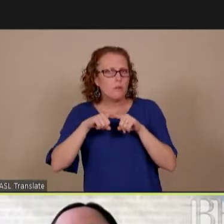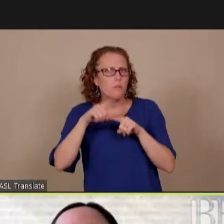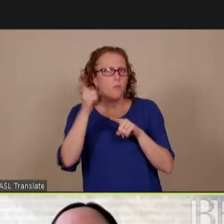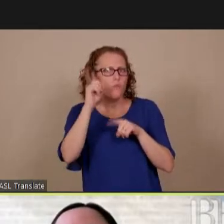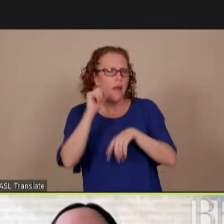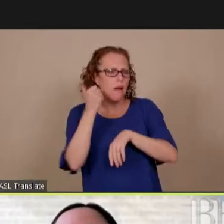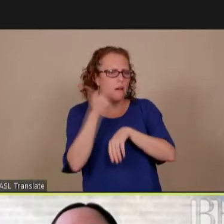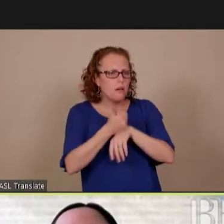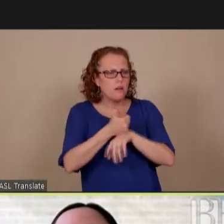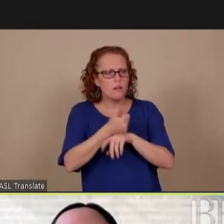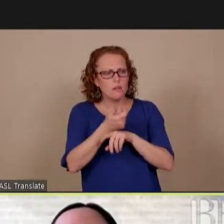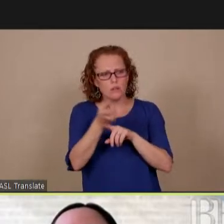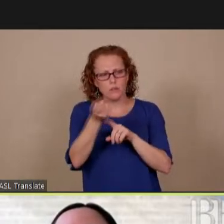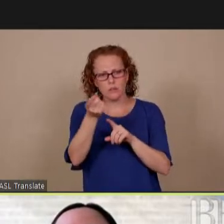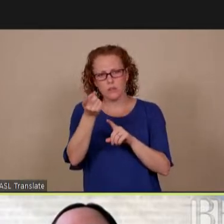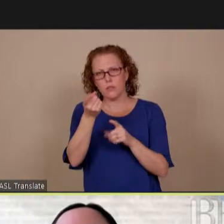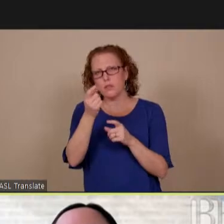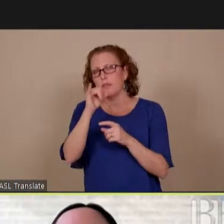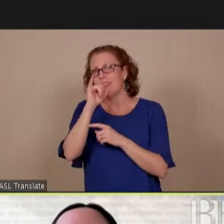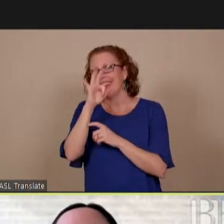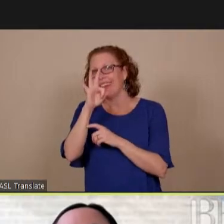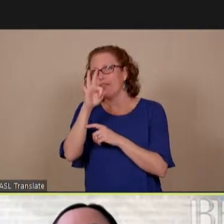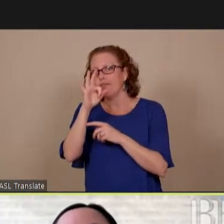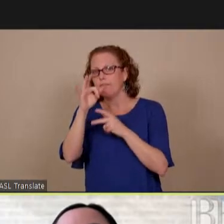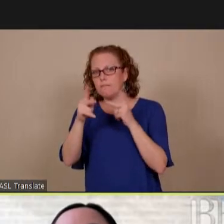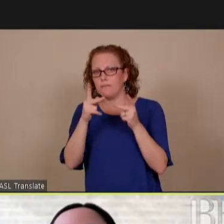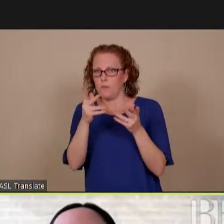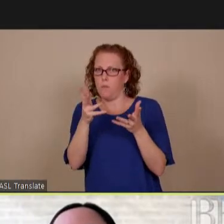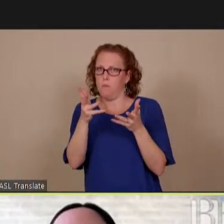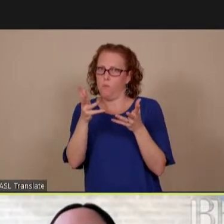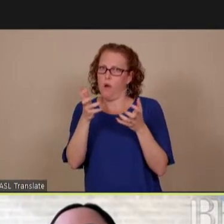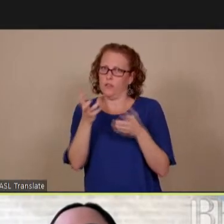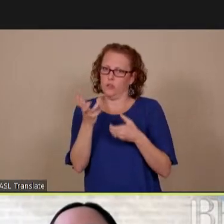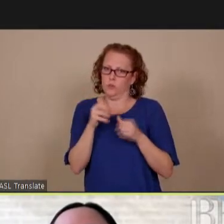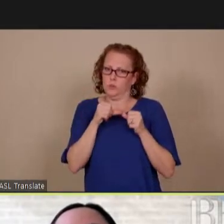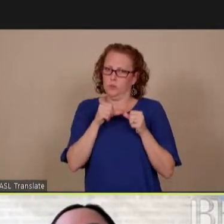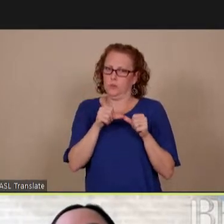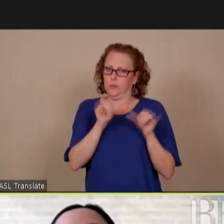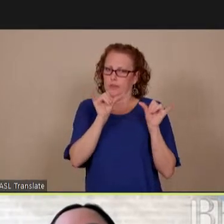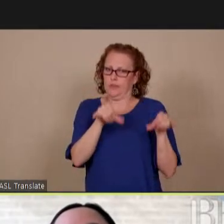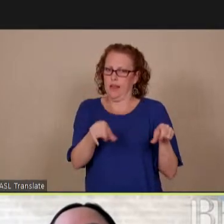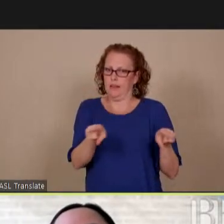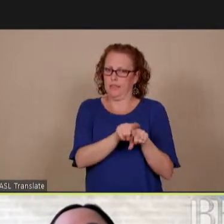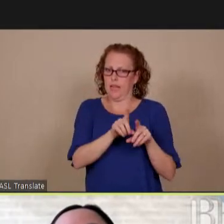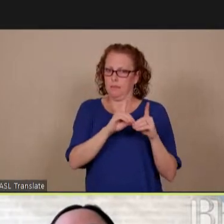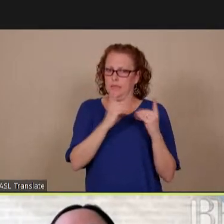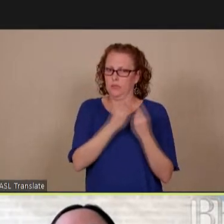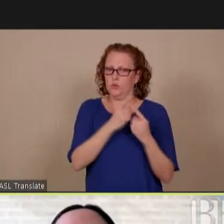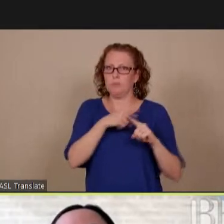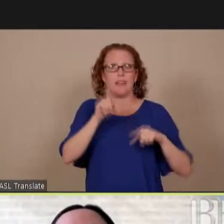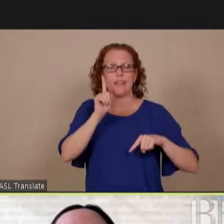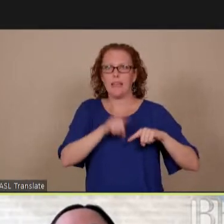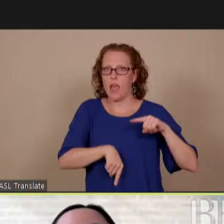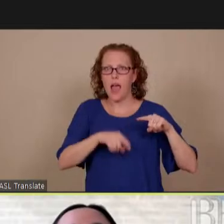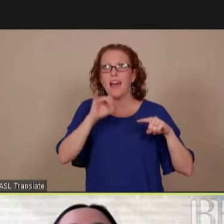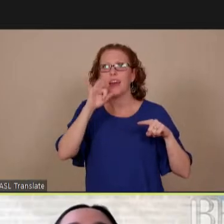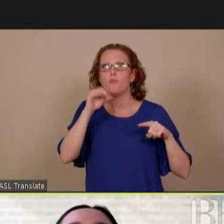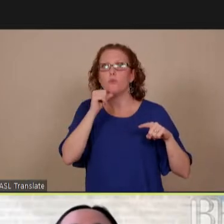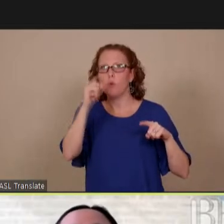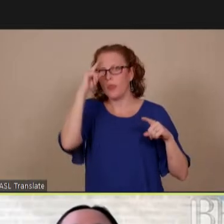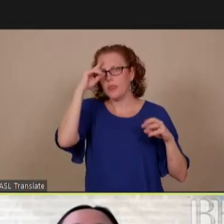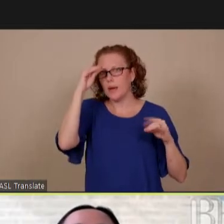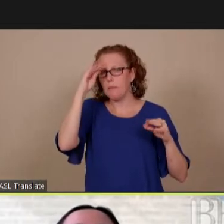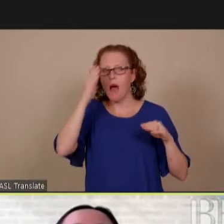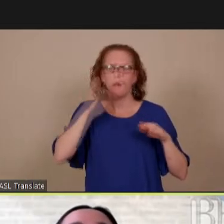want to remain in the same district, but can't do so without considering that future population. And